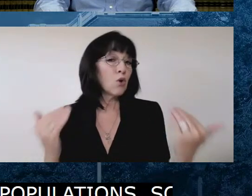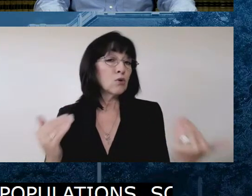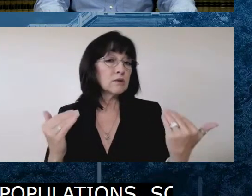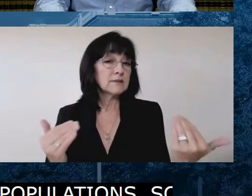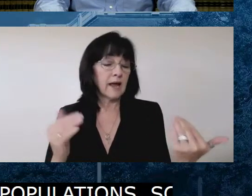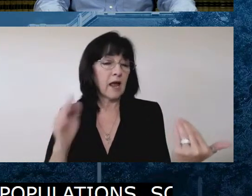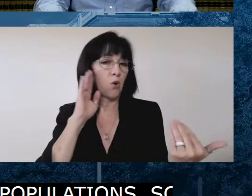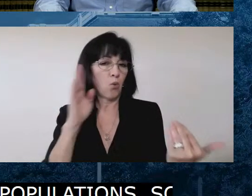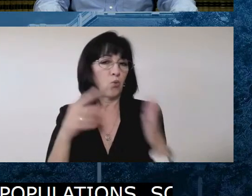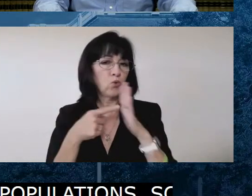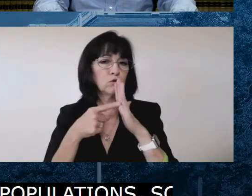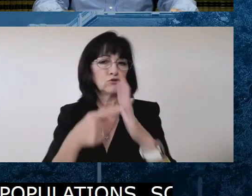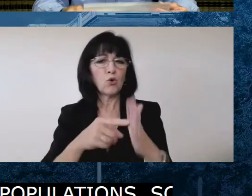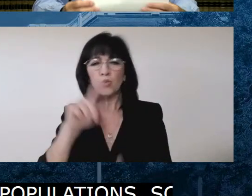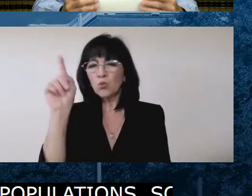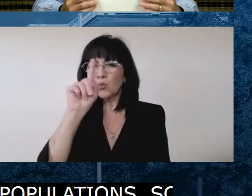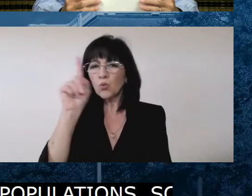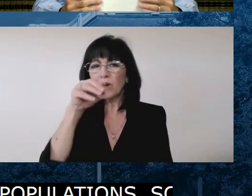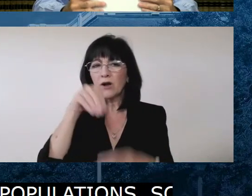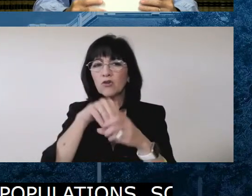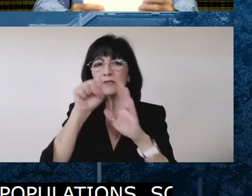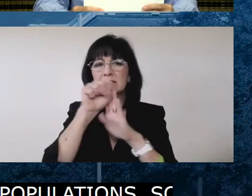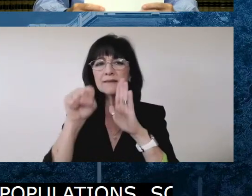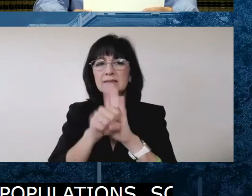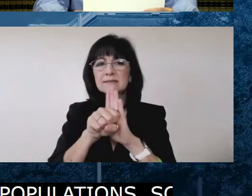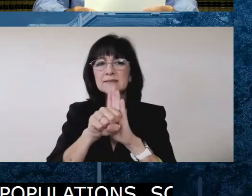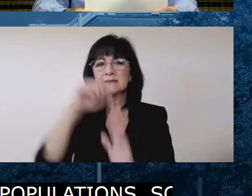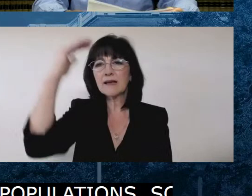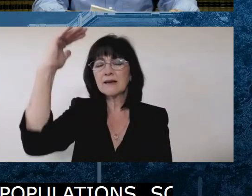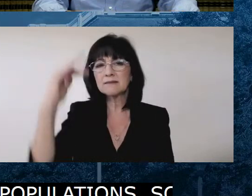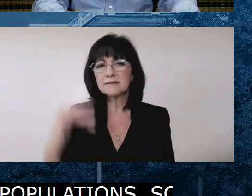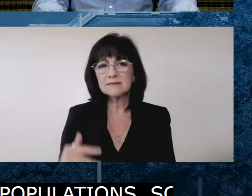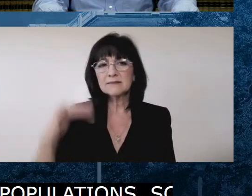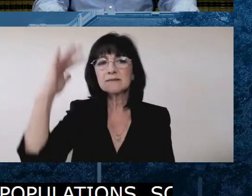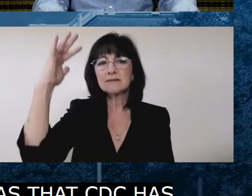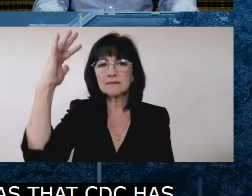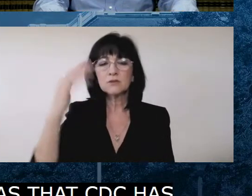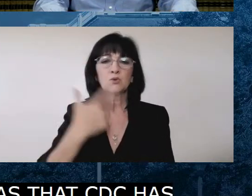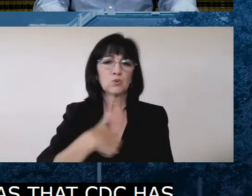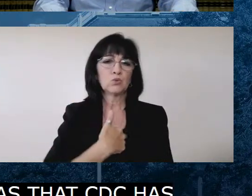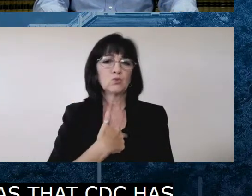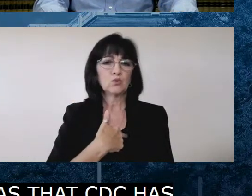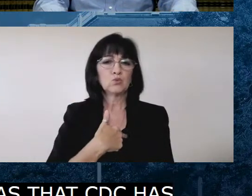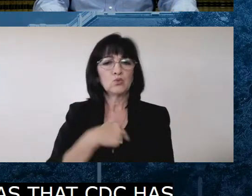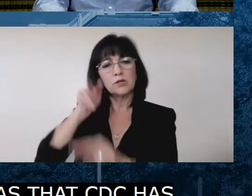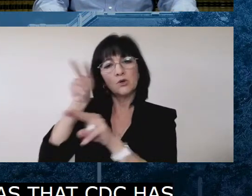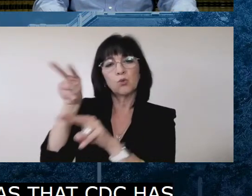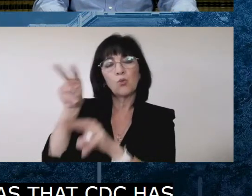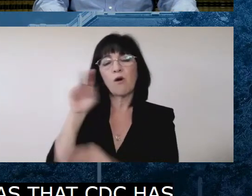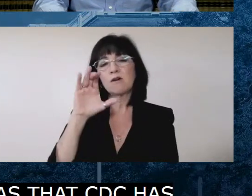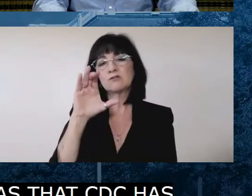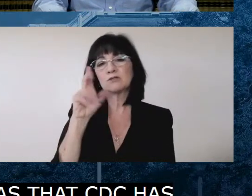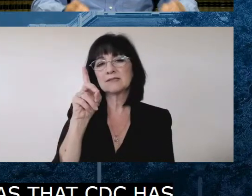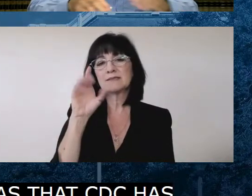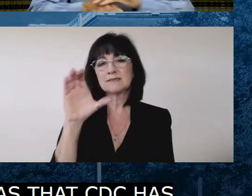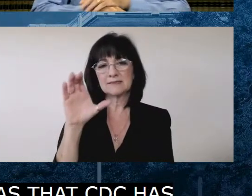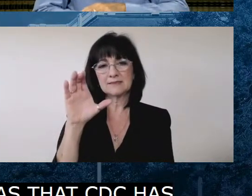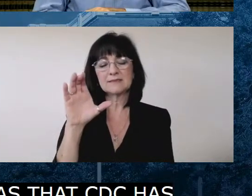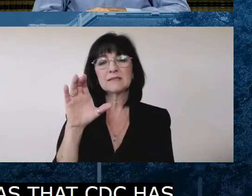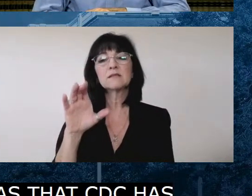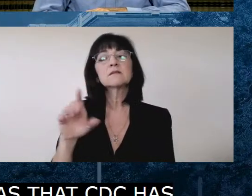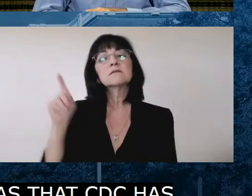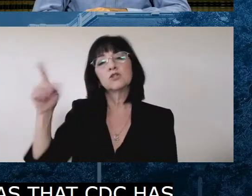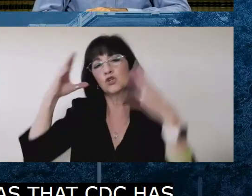has recommended in the White House Task Force. We meet with Jeff Zients and his President